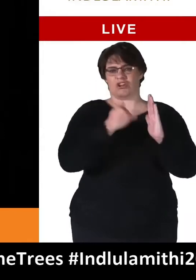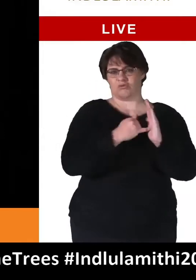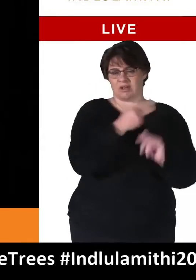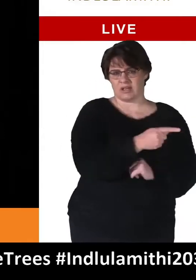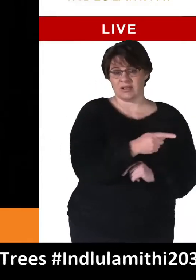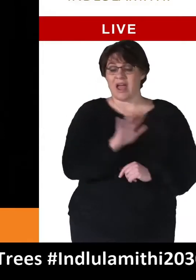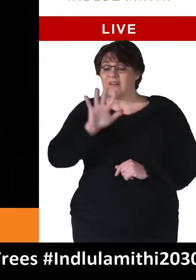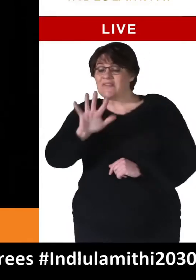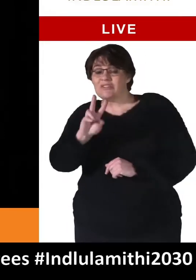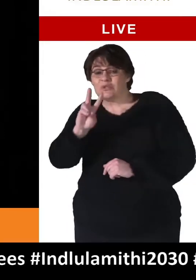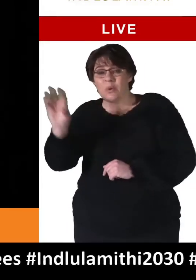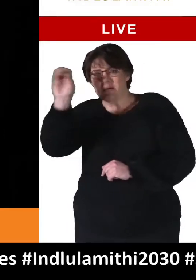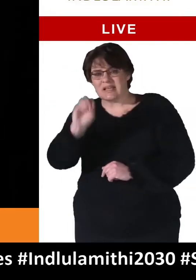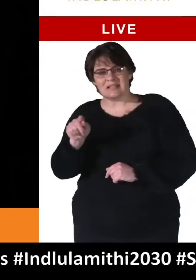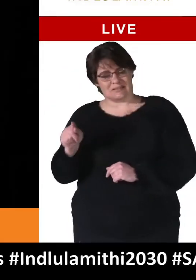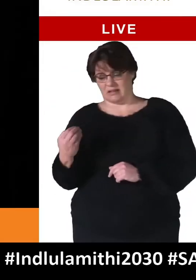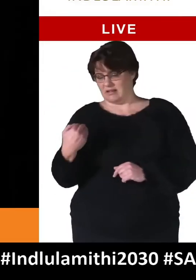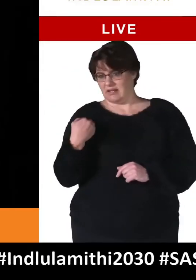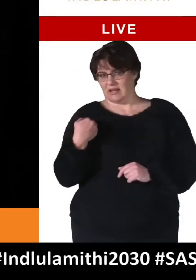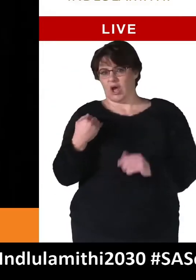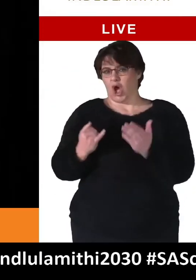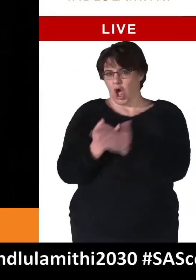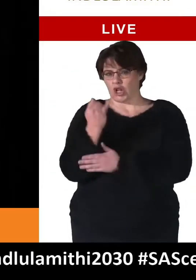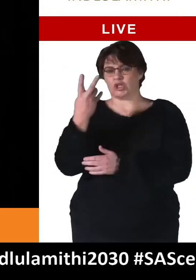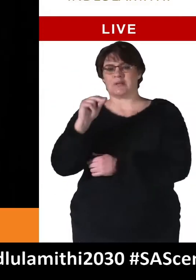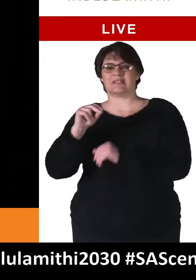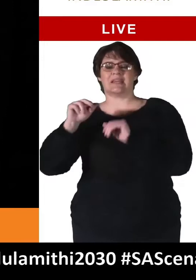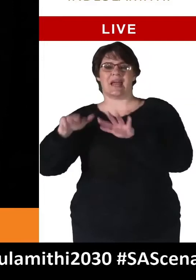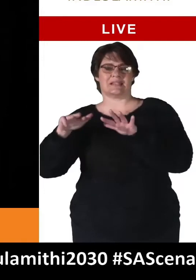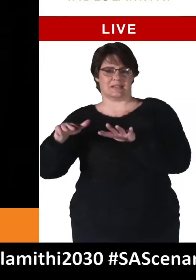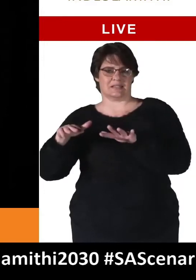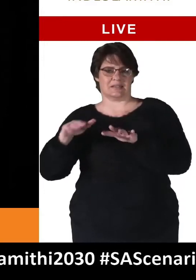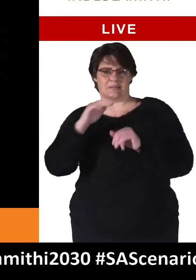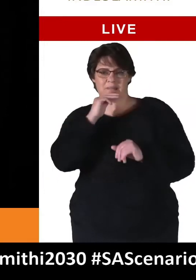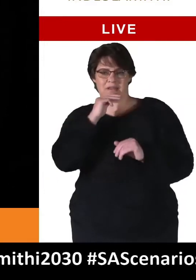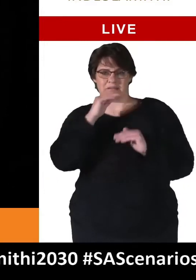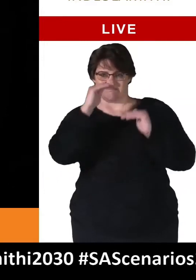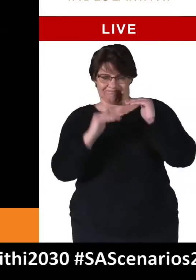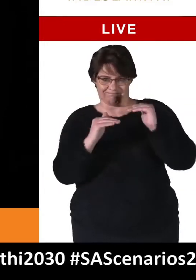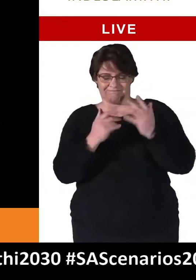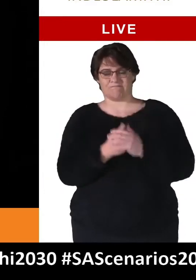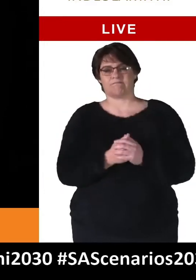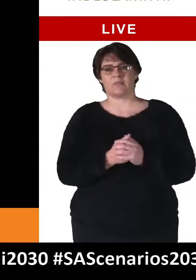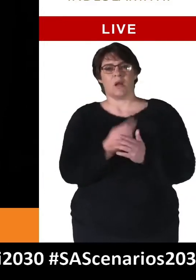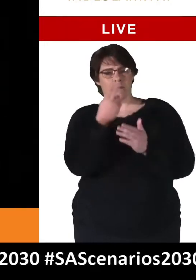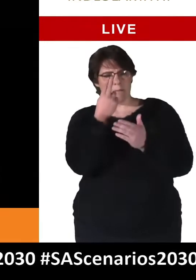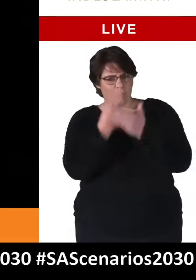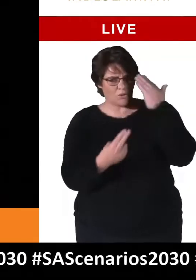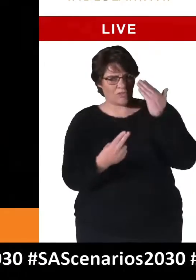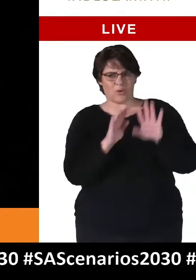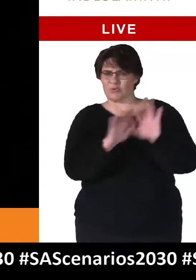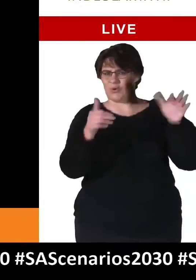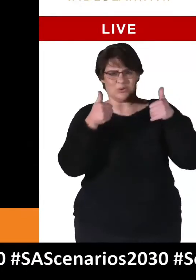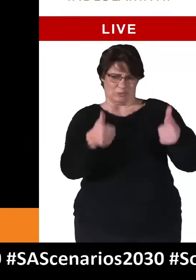to 52% measured in early 2019. So that also took us down a scenario. Both of those are not